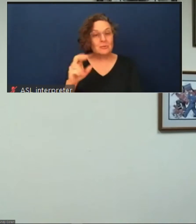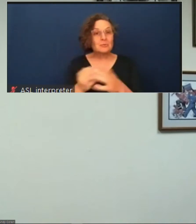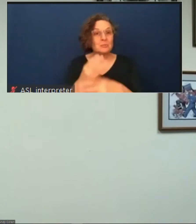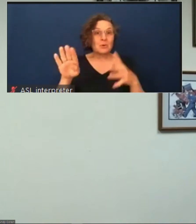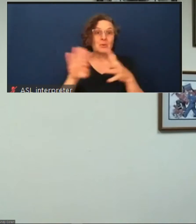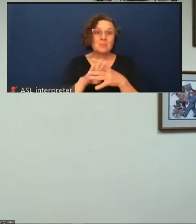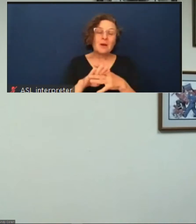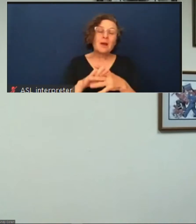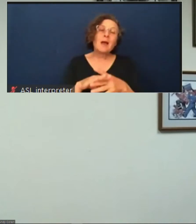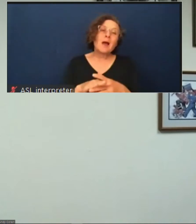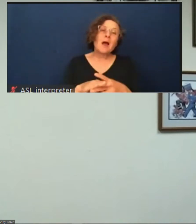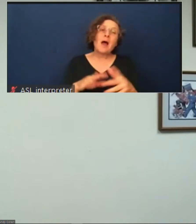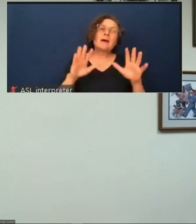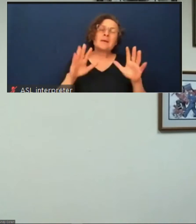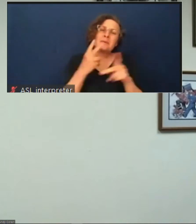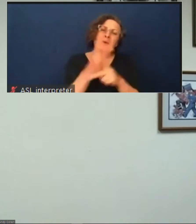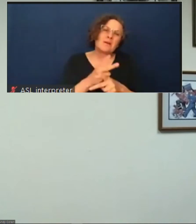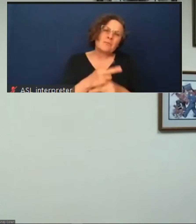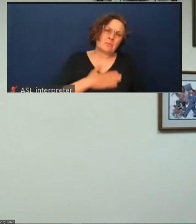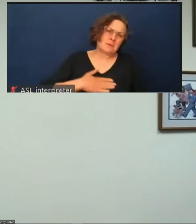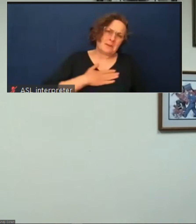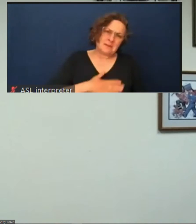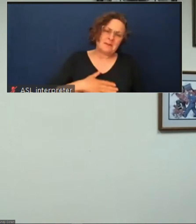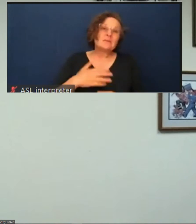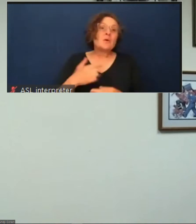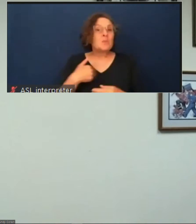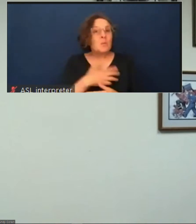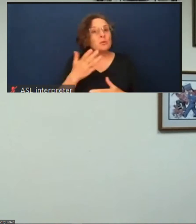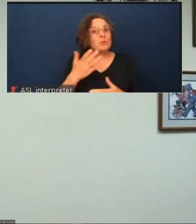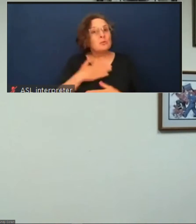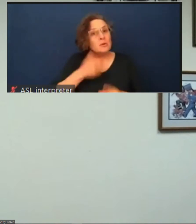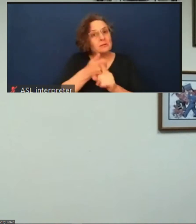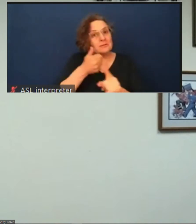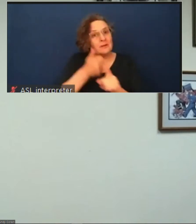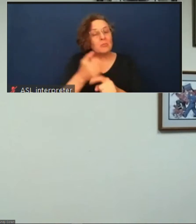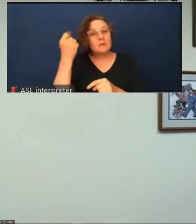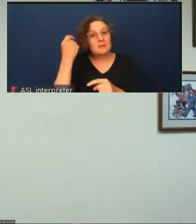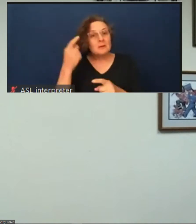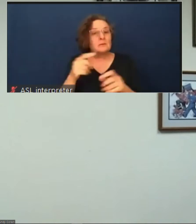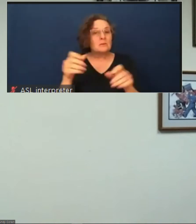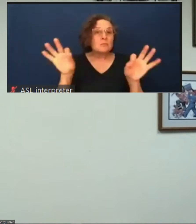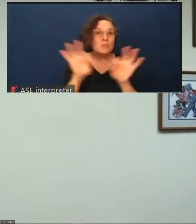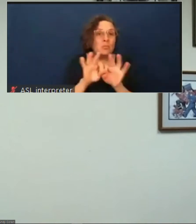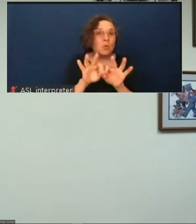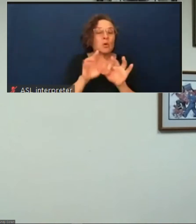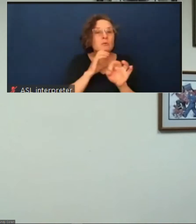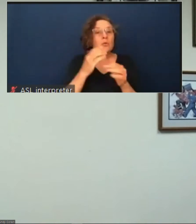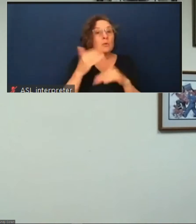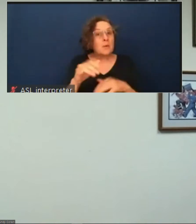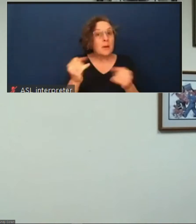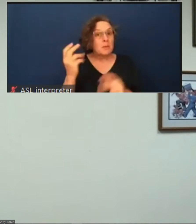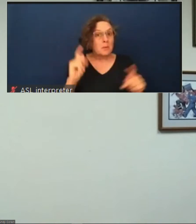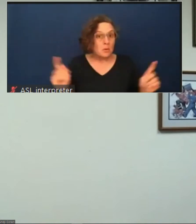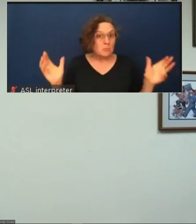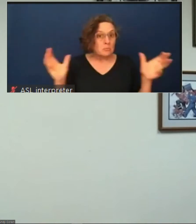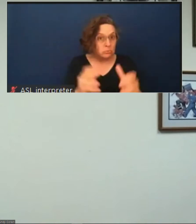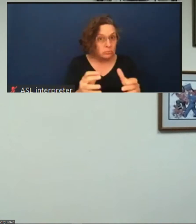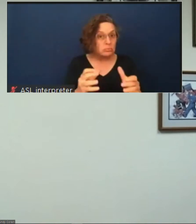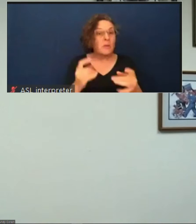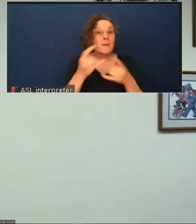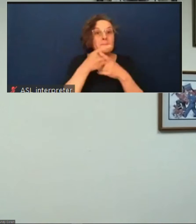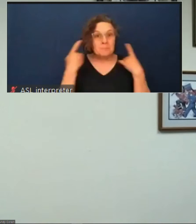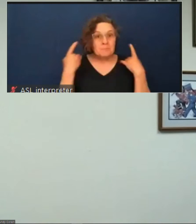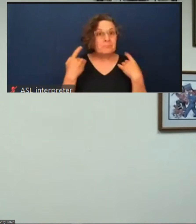Keep it to 3 families maximum. Continue masking and social distancing, hand washing. Ventilation should